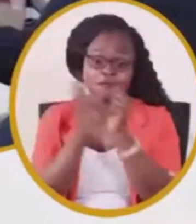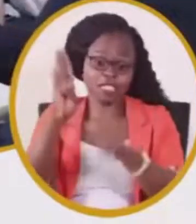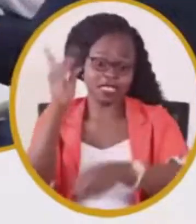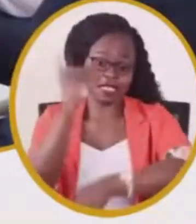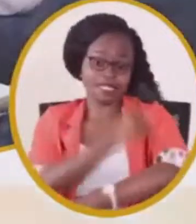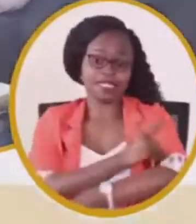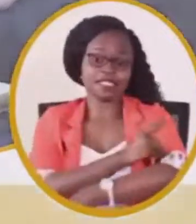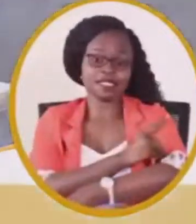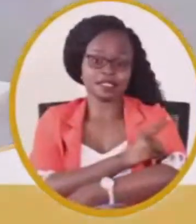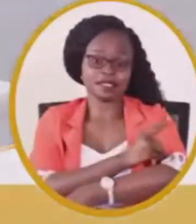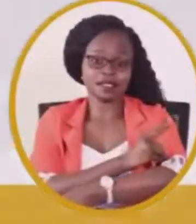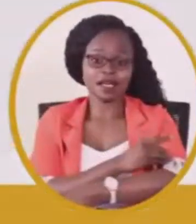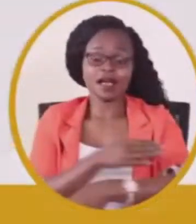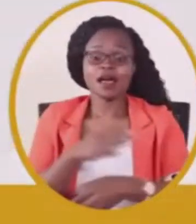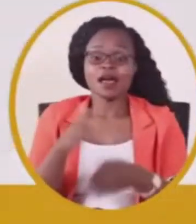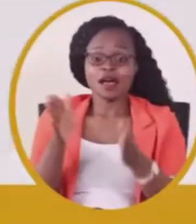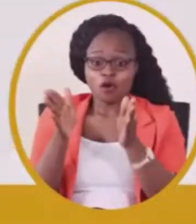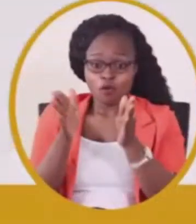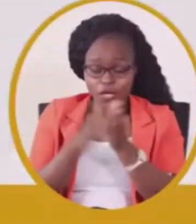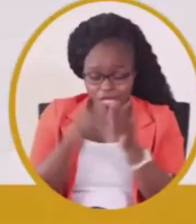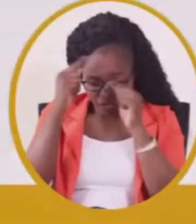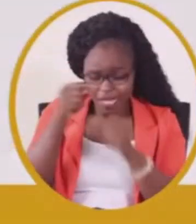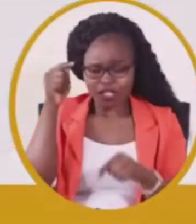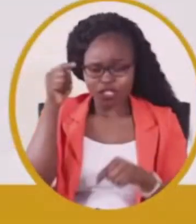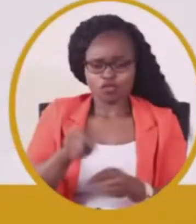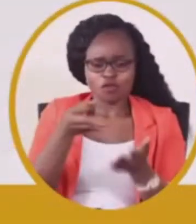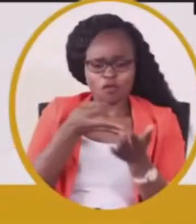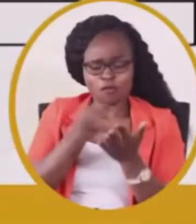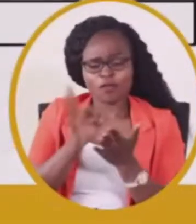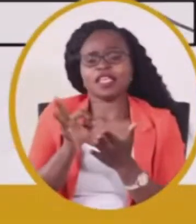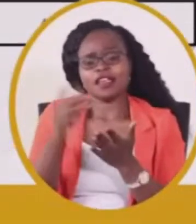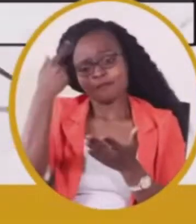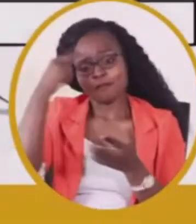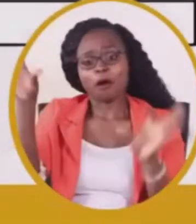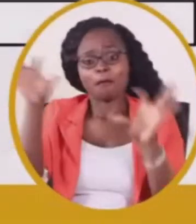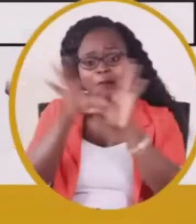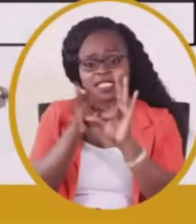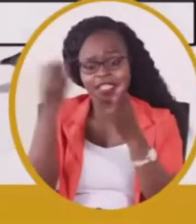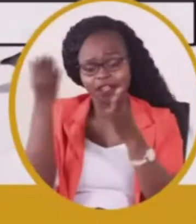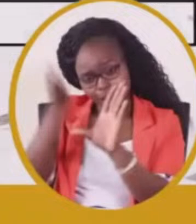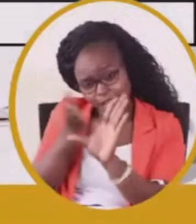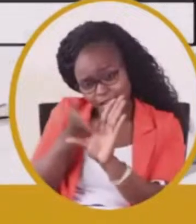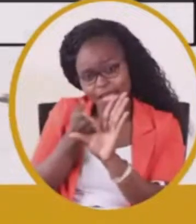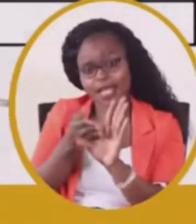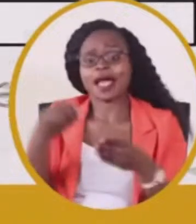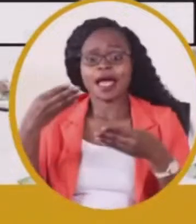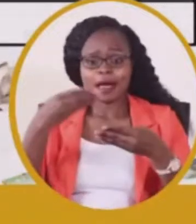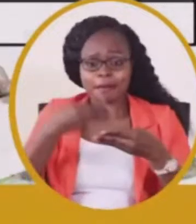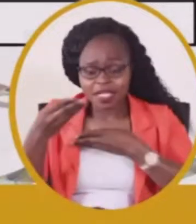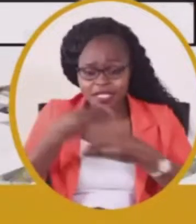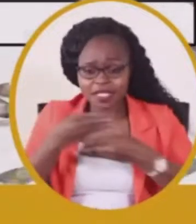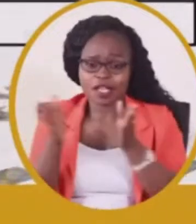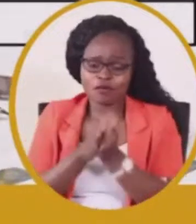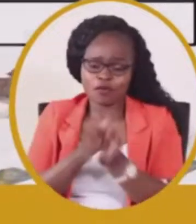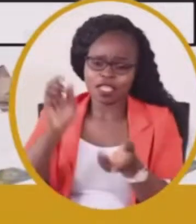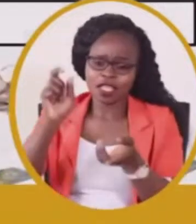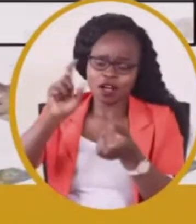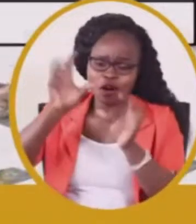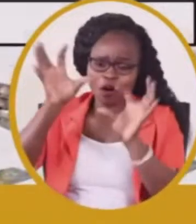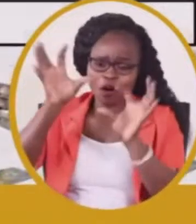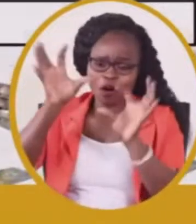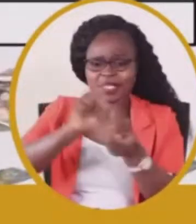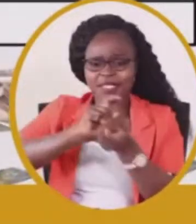days. With regard to applicable charges for merger filings, businesses with a combined annual turnover